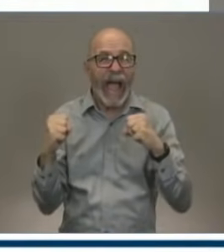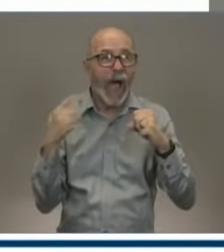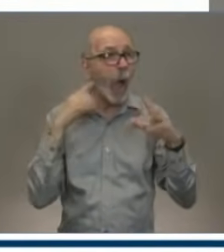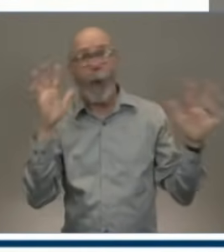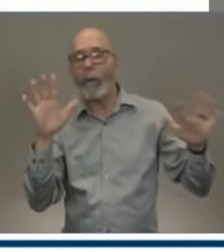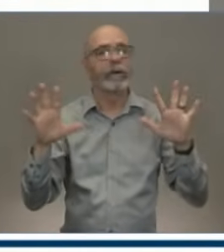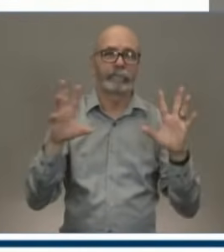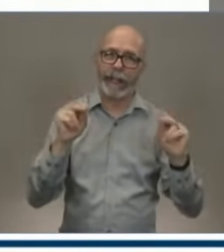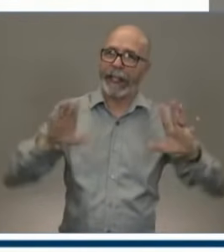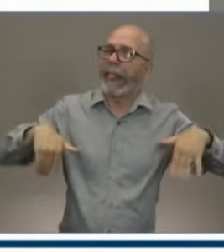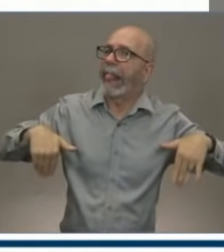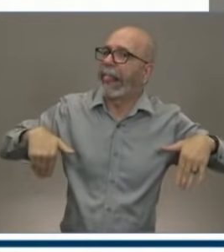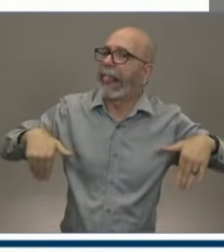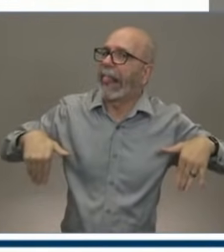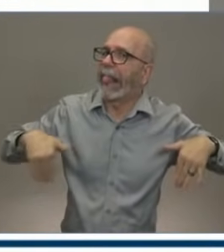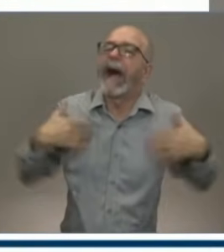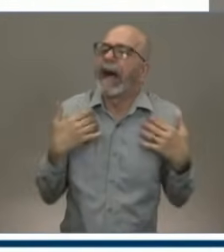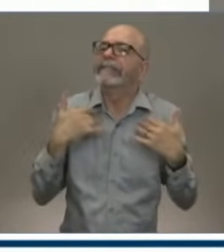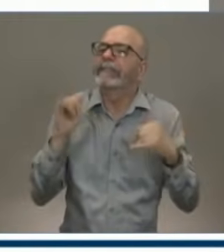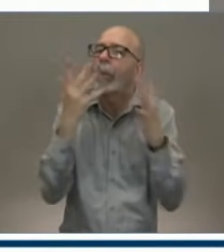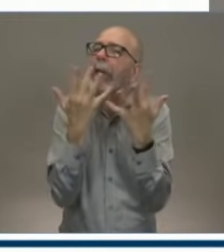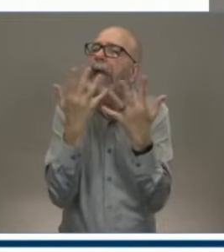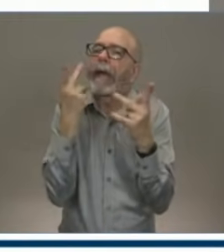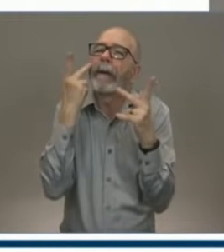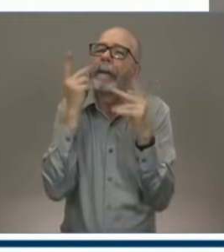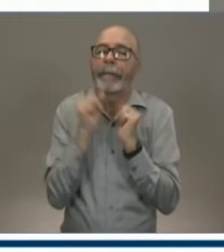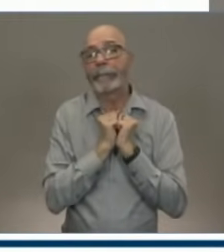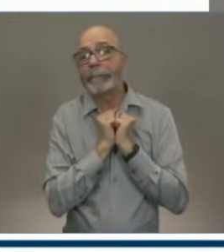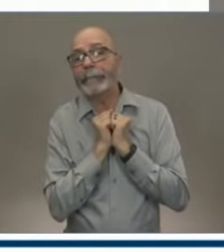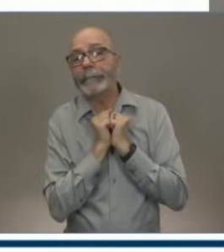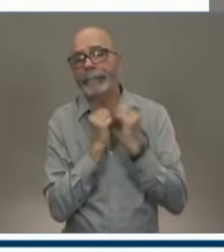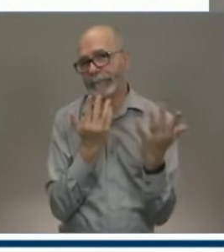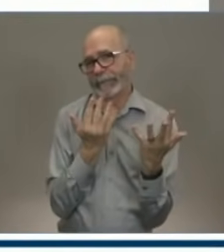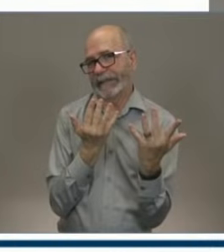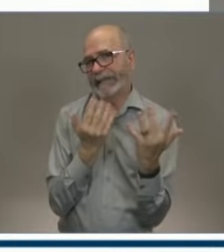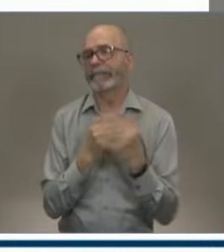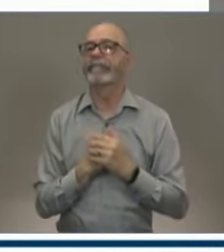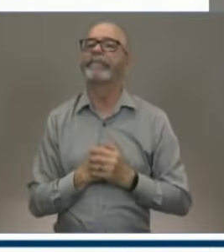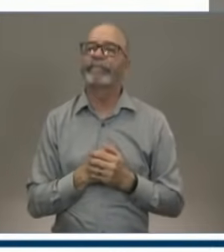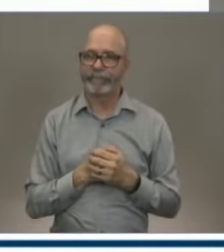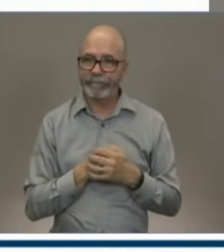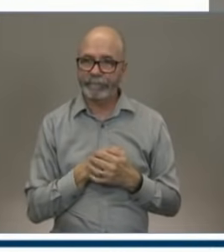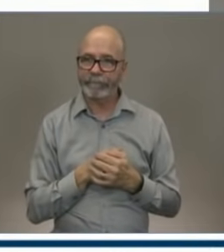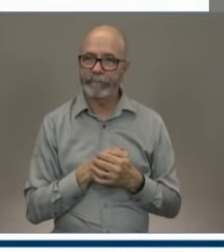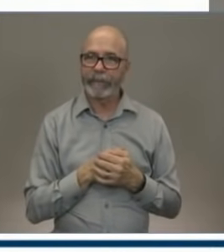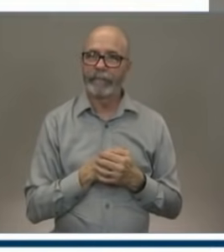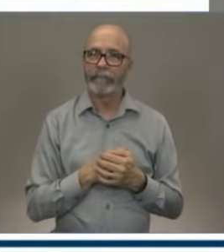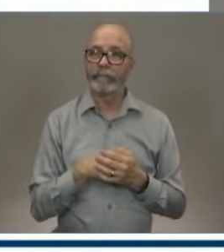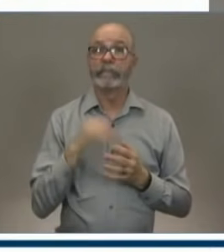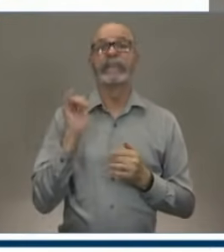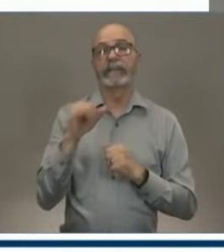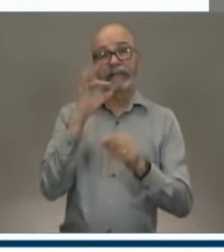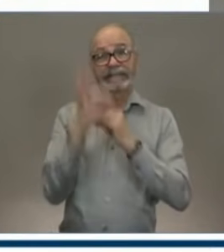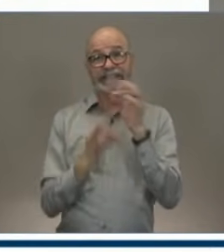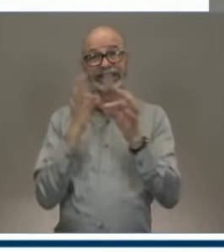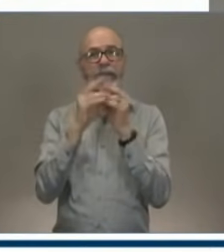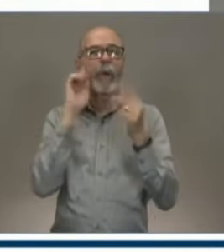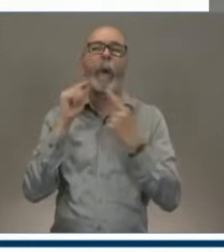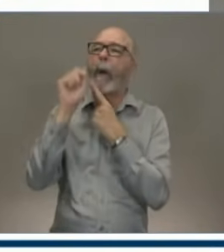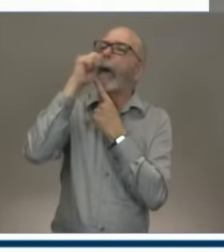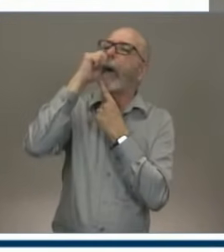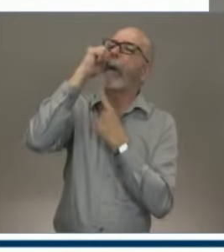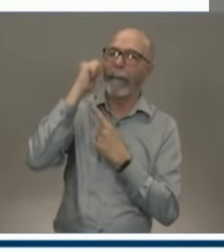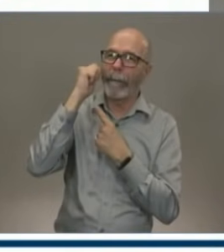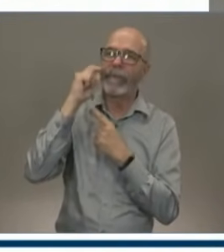with our slow and cautious approach. In terms of testing updates, mandatory testing for rotational